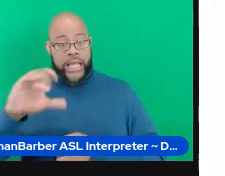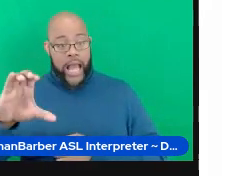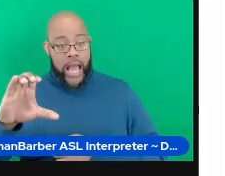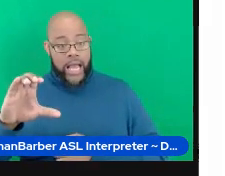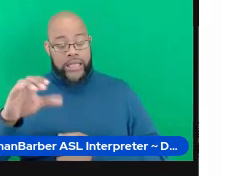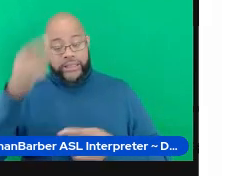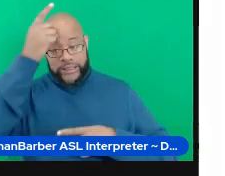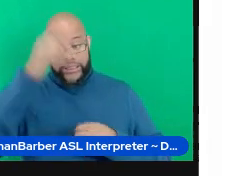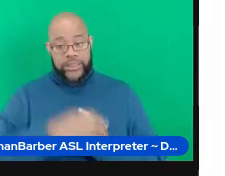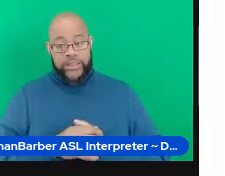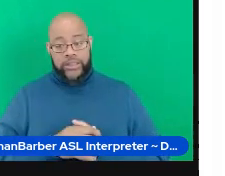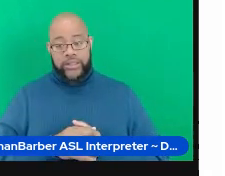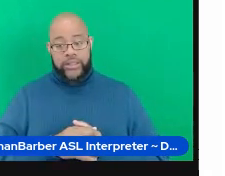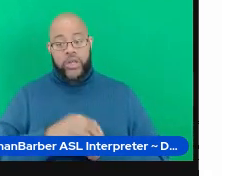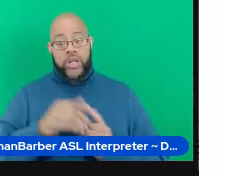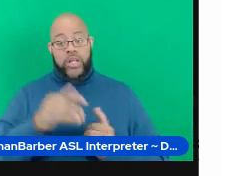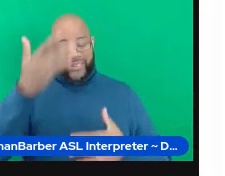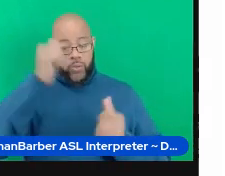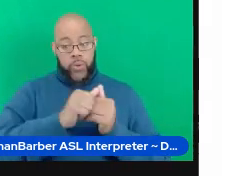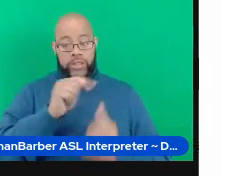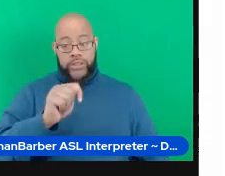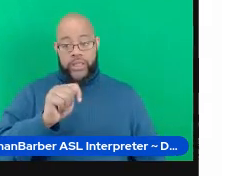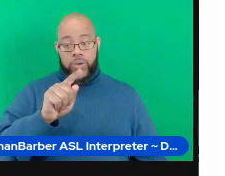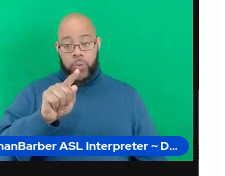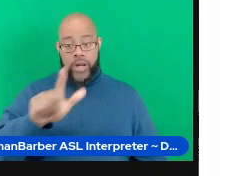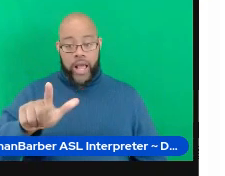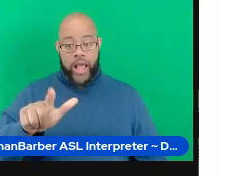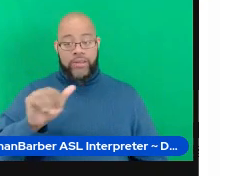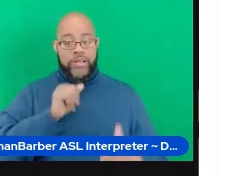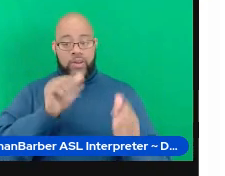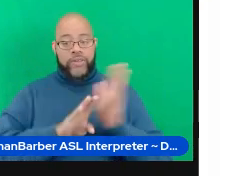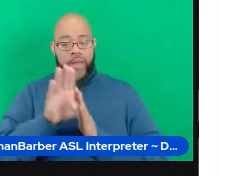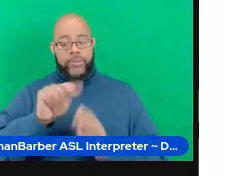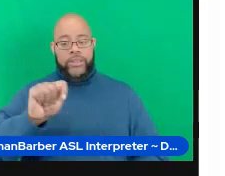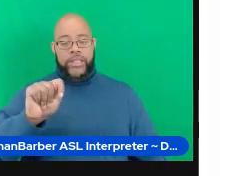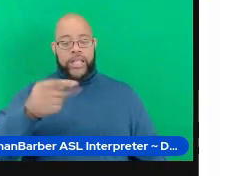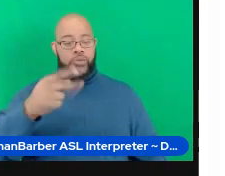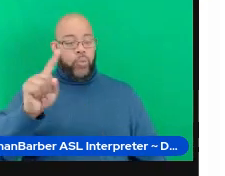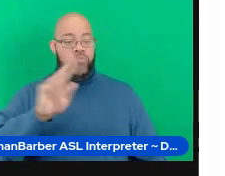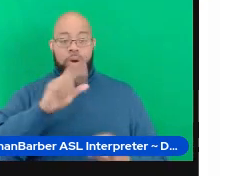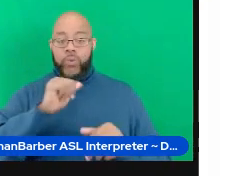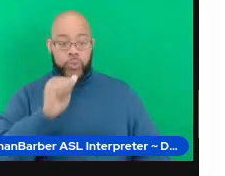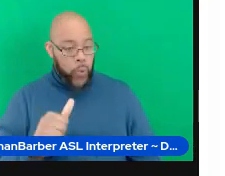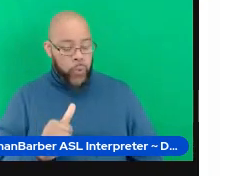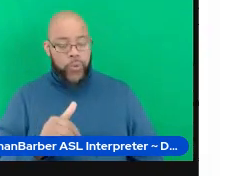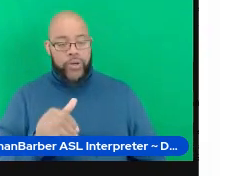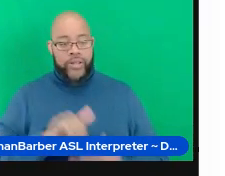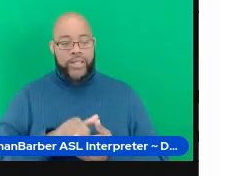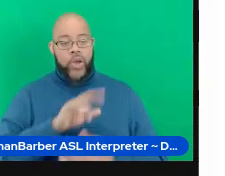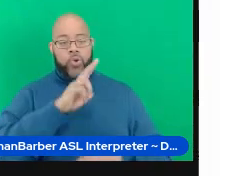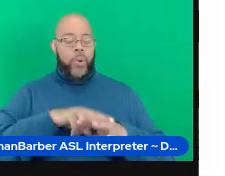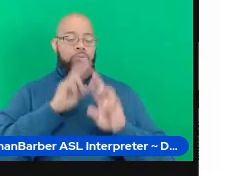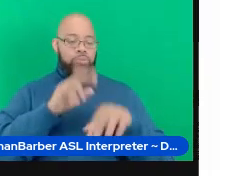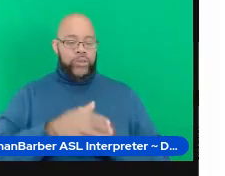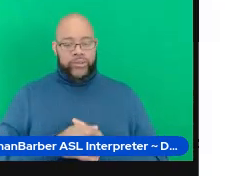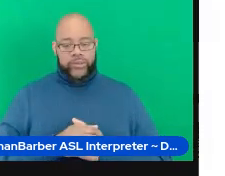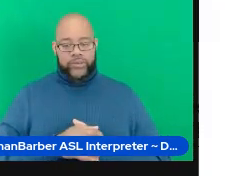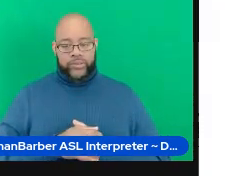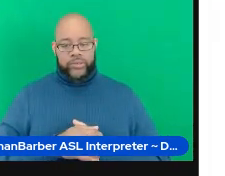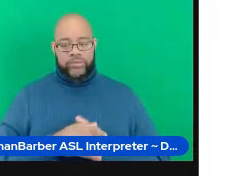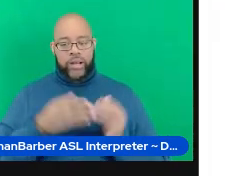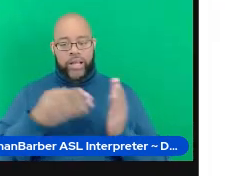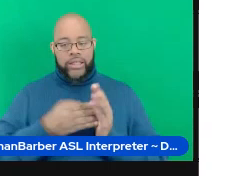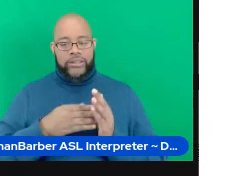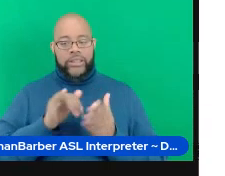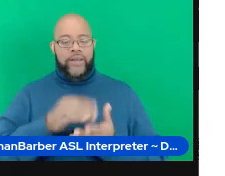with infection with T1L, you now develop a Th1 response, an inflammatory T cell response against